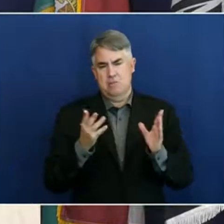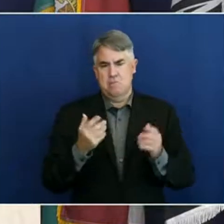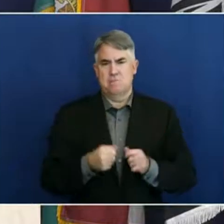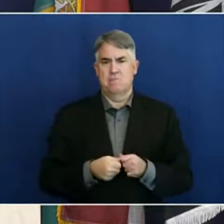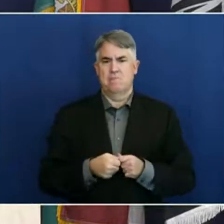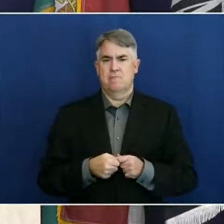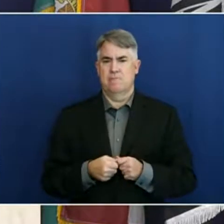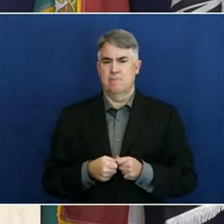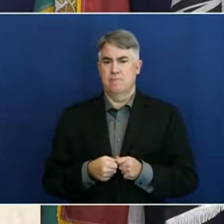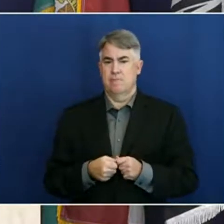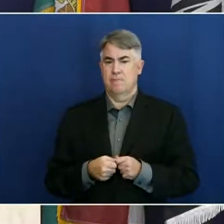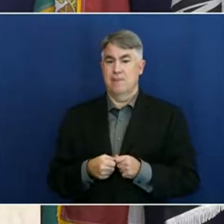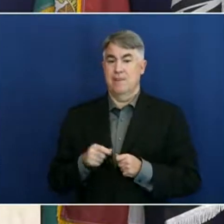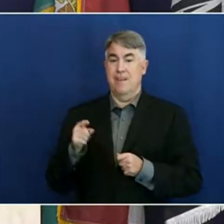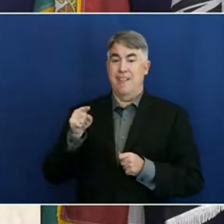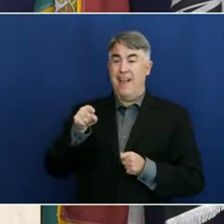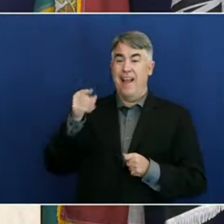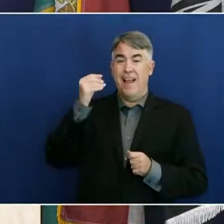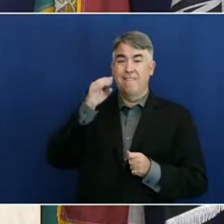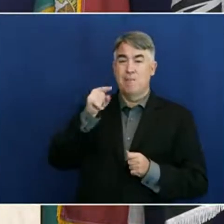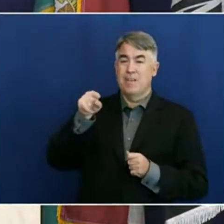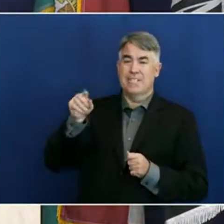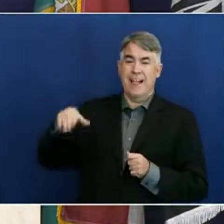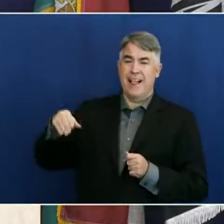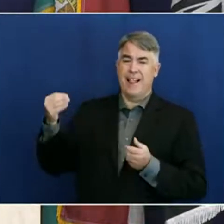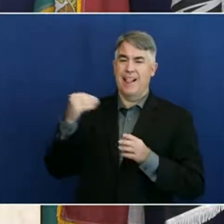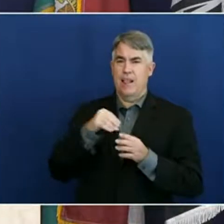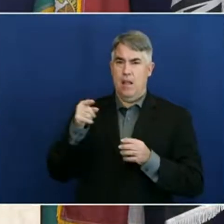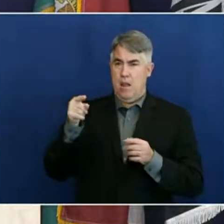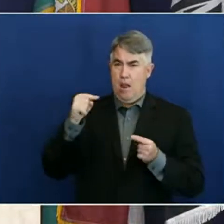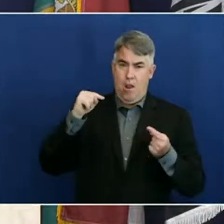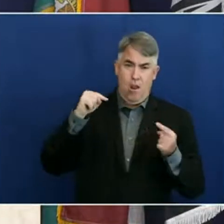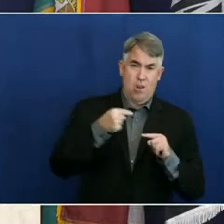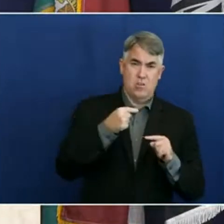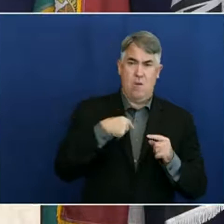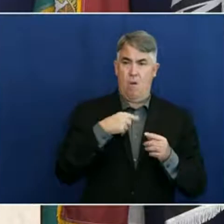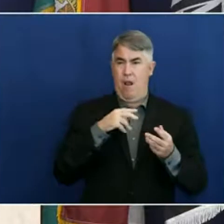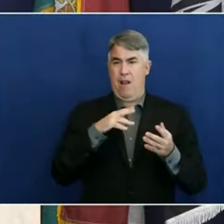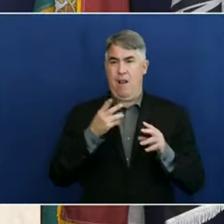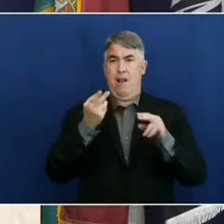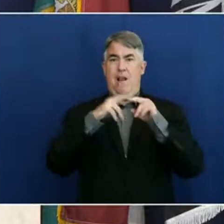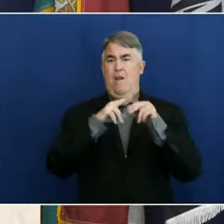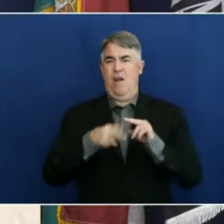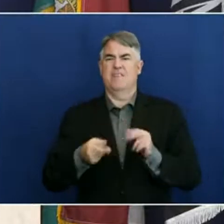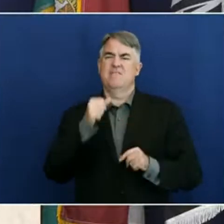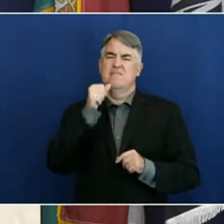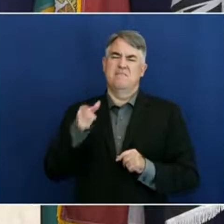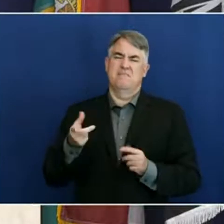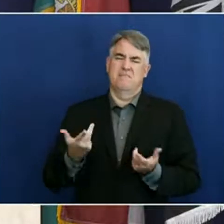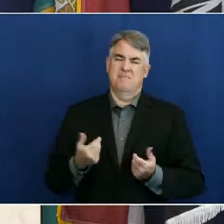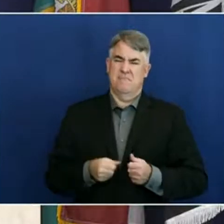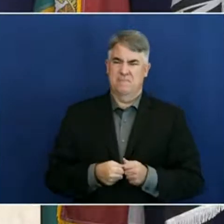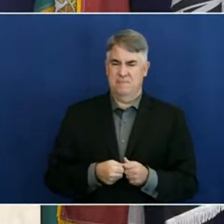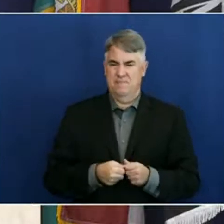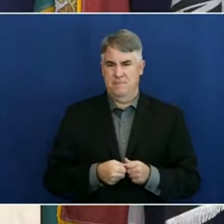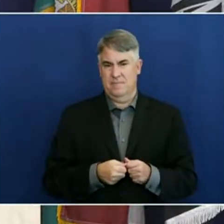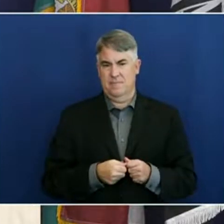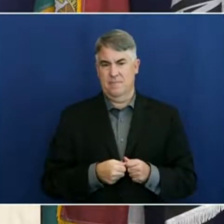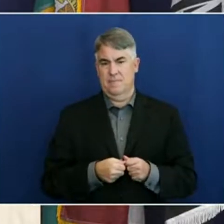terms of the general trajectory or overall where we are. In terms of doses being routed, we're in a situation now